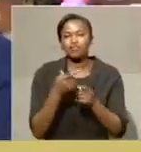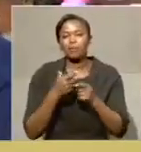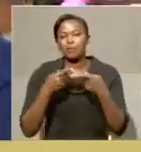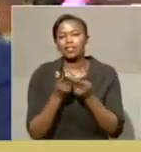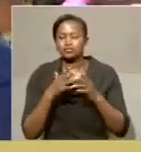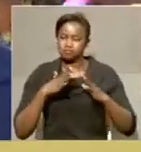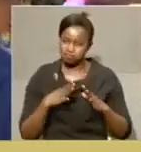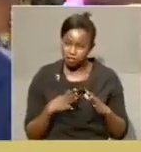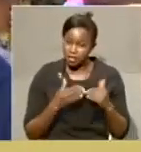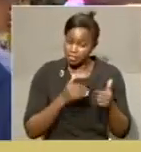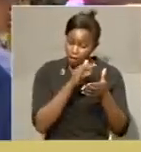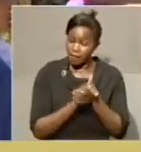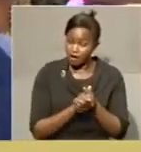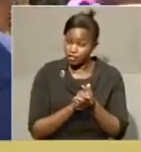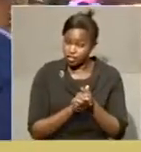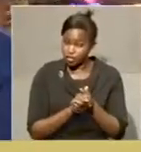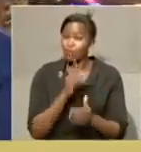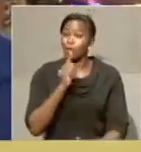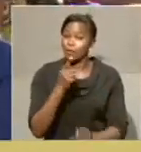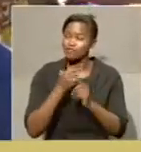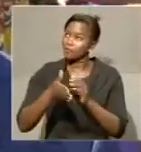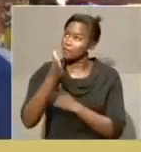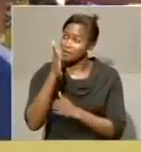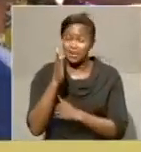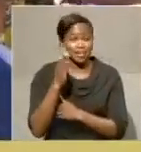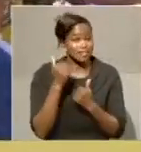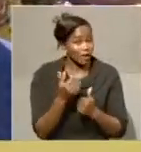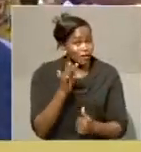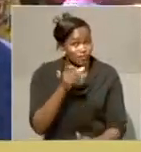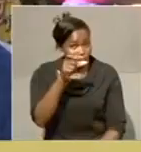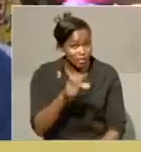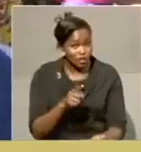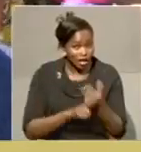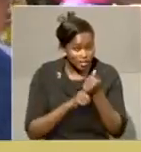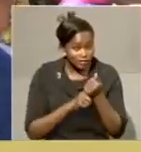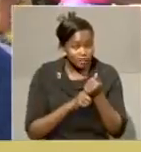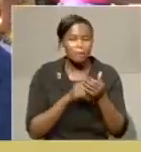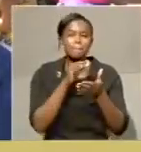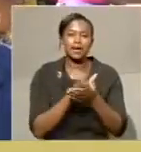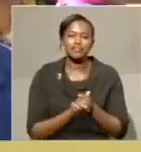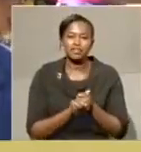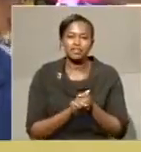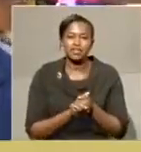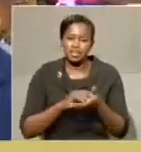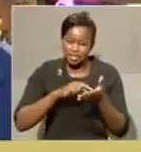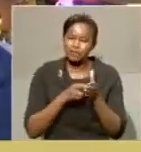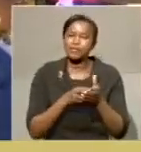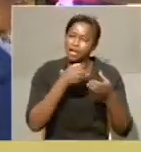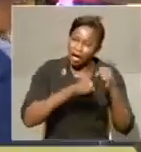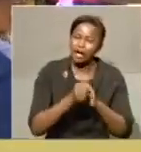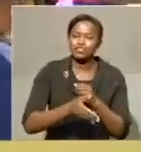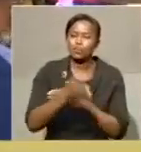is a command of God. And once a person achieves that, I think it's you're fulfilling one of